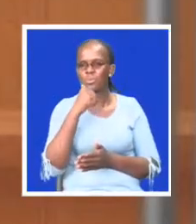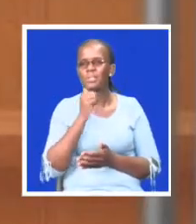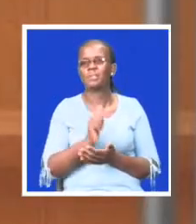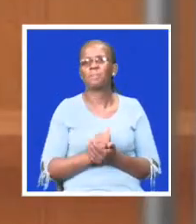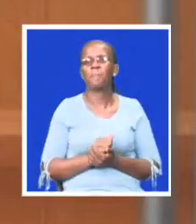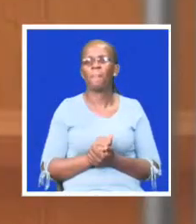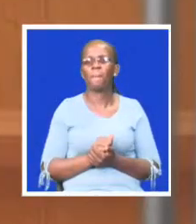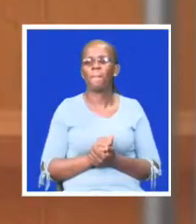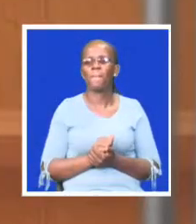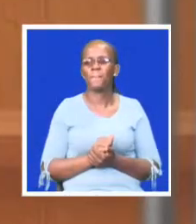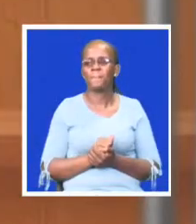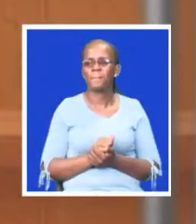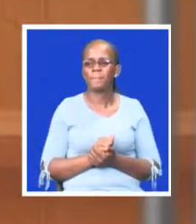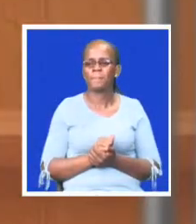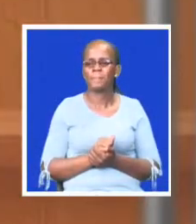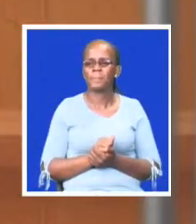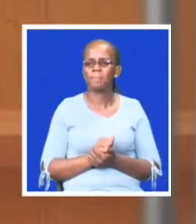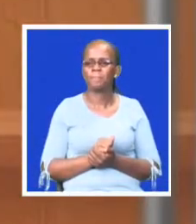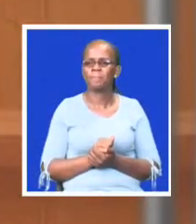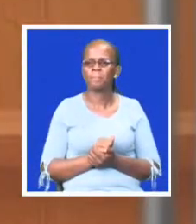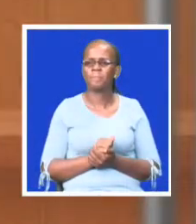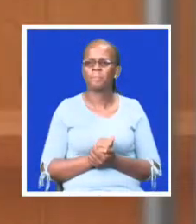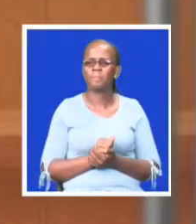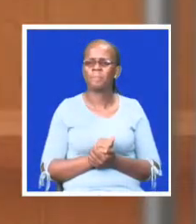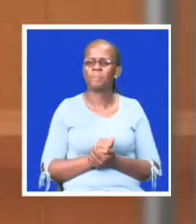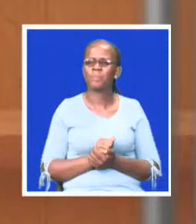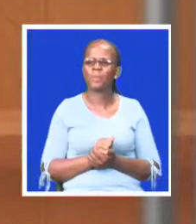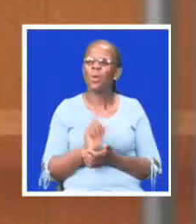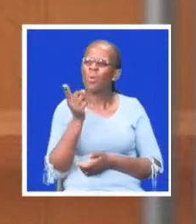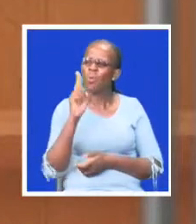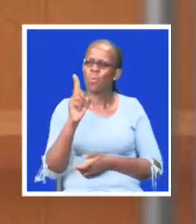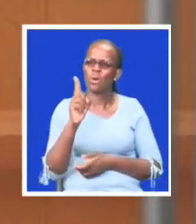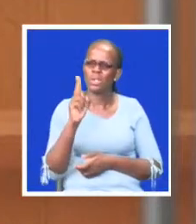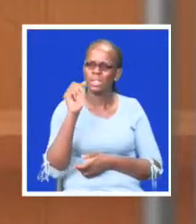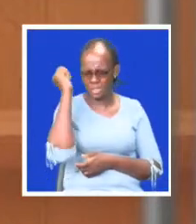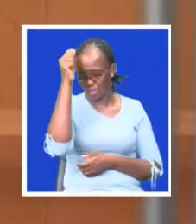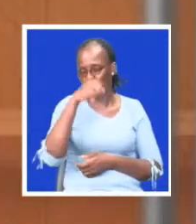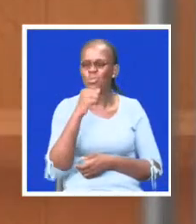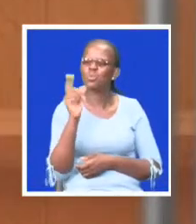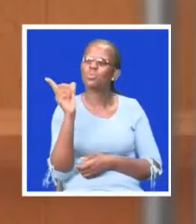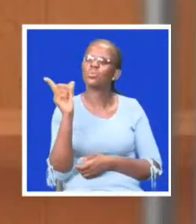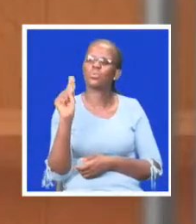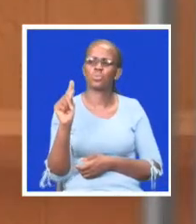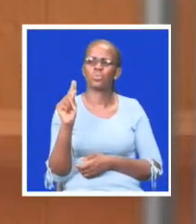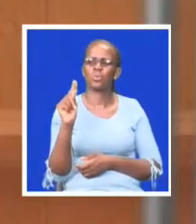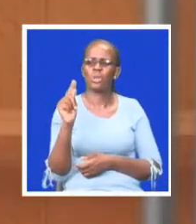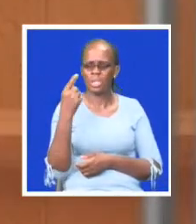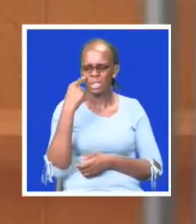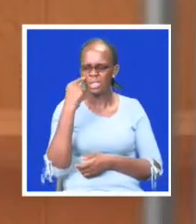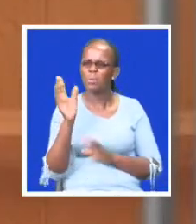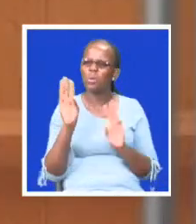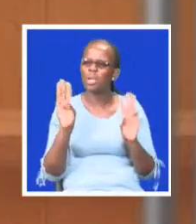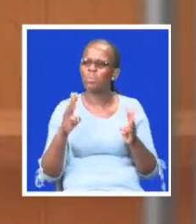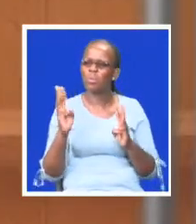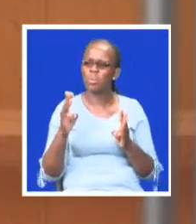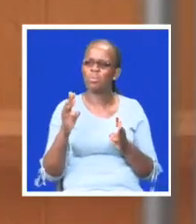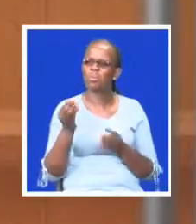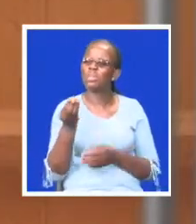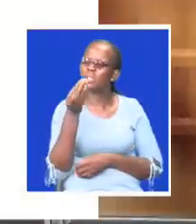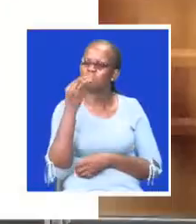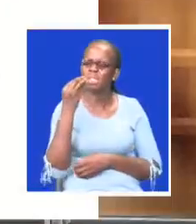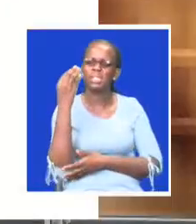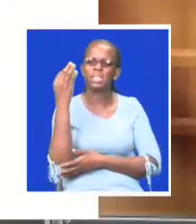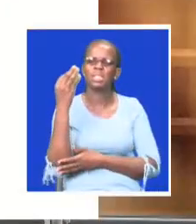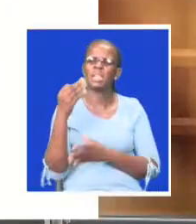Okay, dear Lena, what did God do after that? We all know that